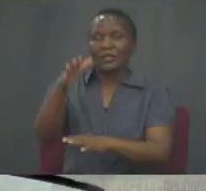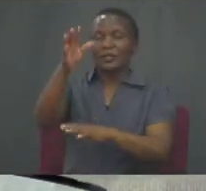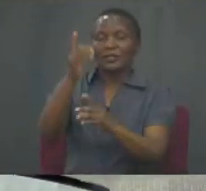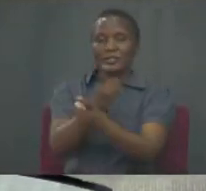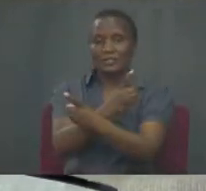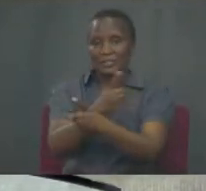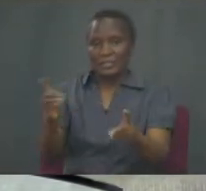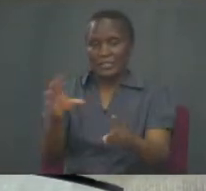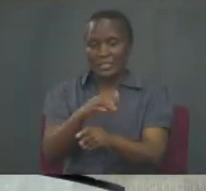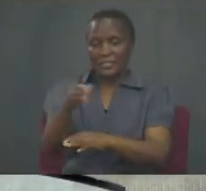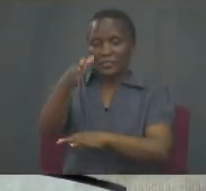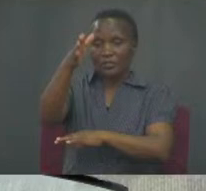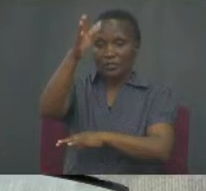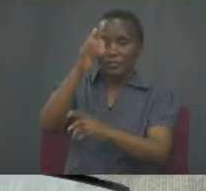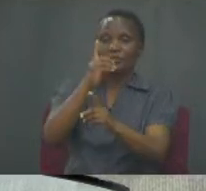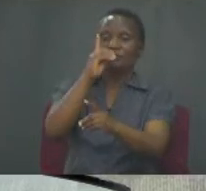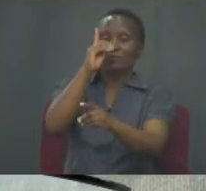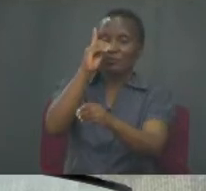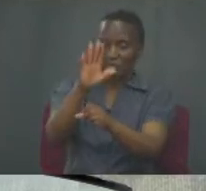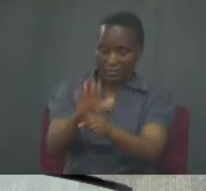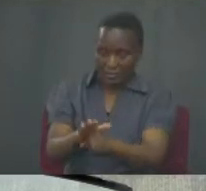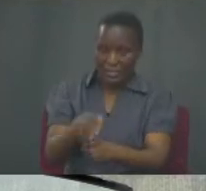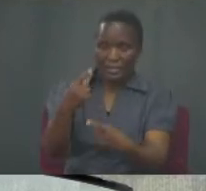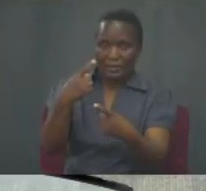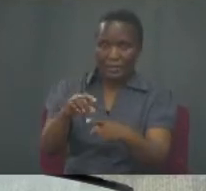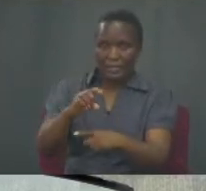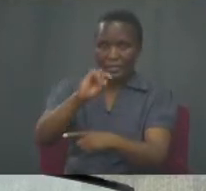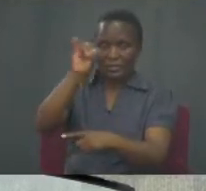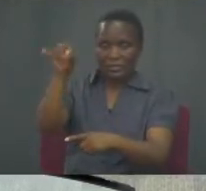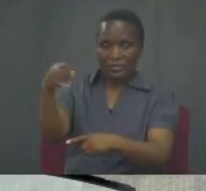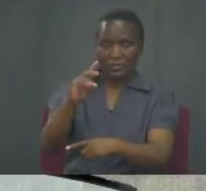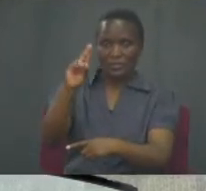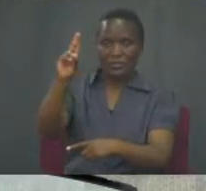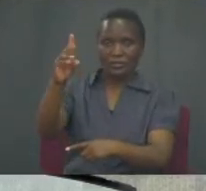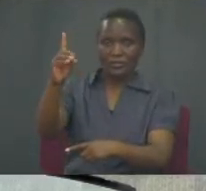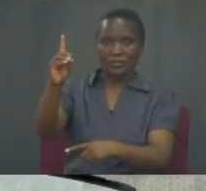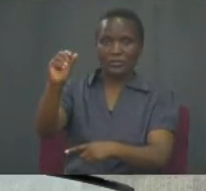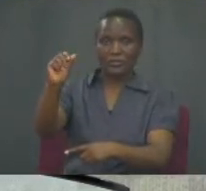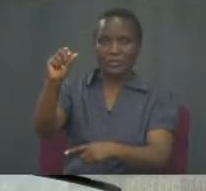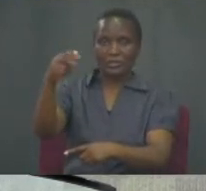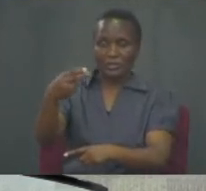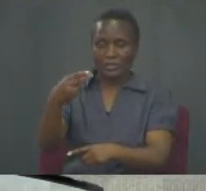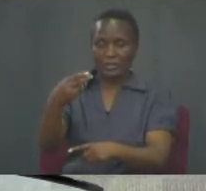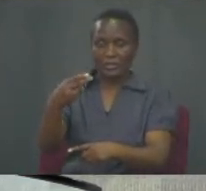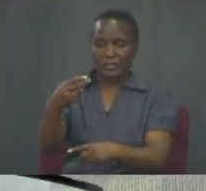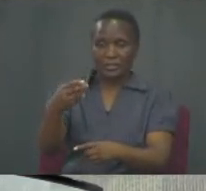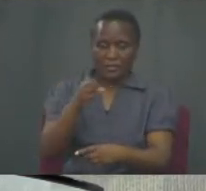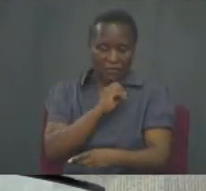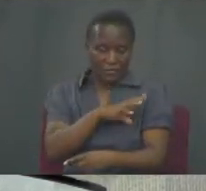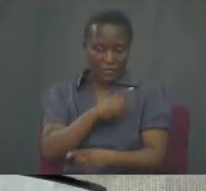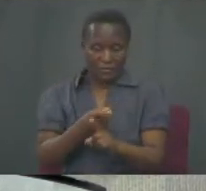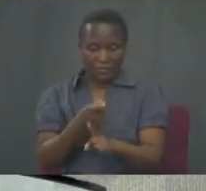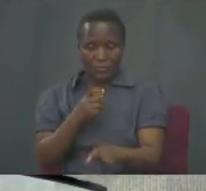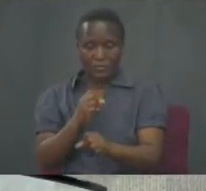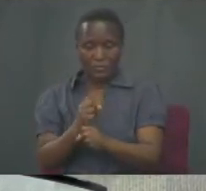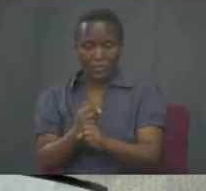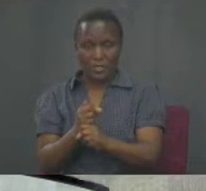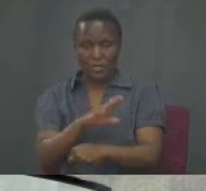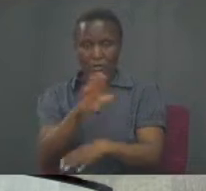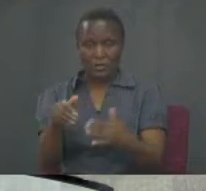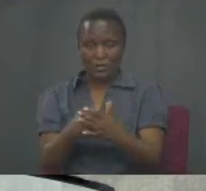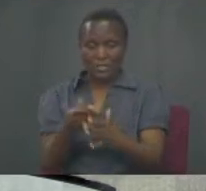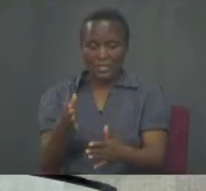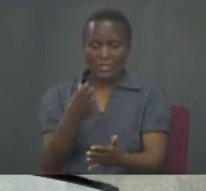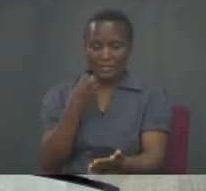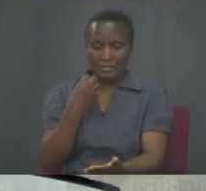God has promised. But Judah shrinks from duty. All this tangible evidence. So you will